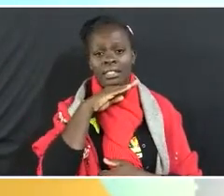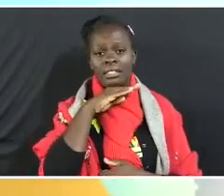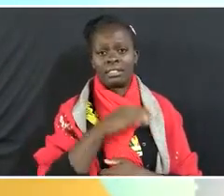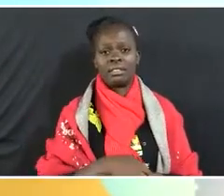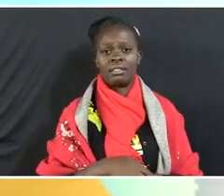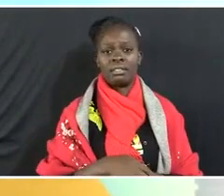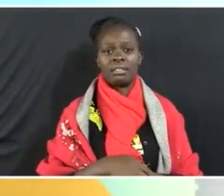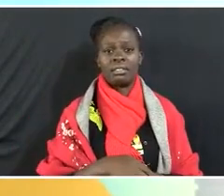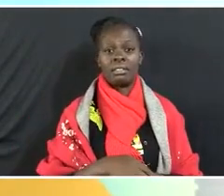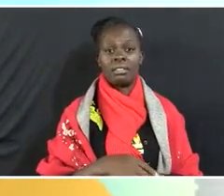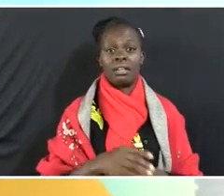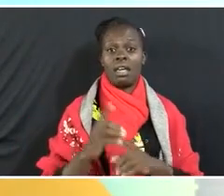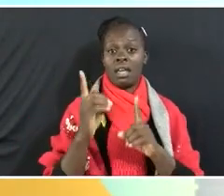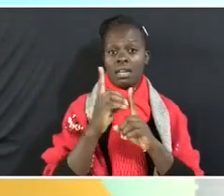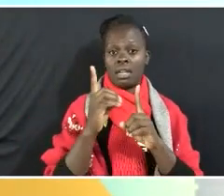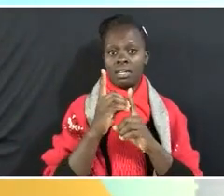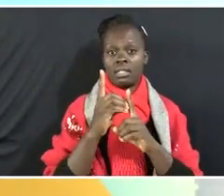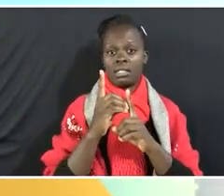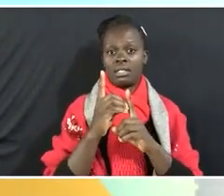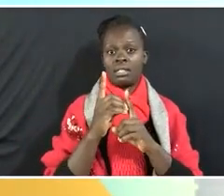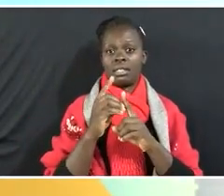on the 11th of August,